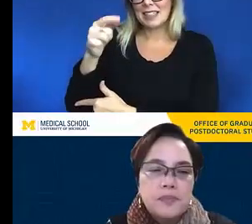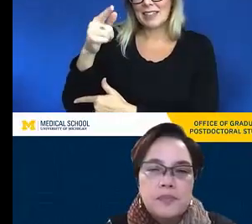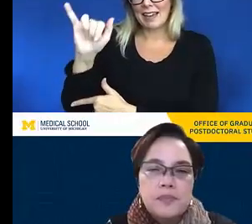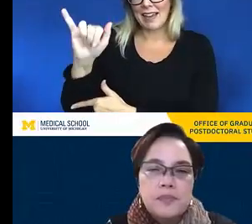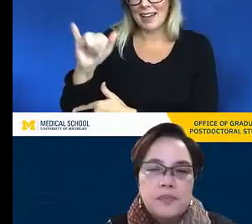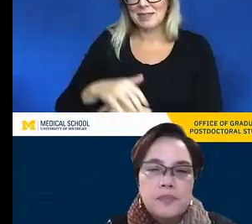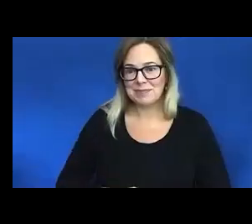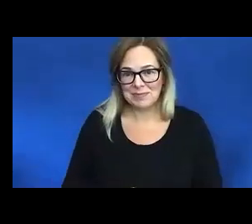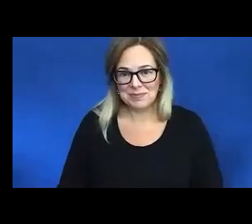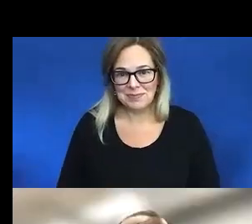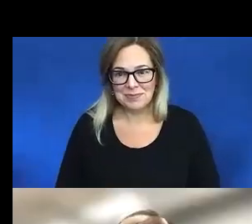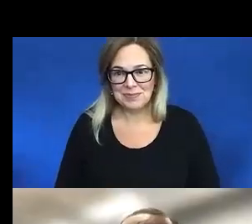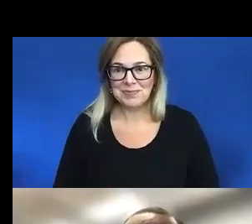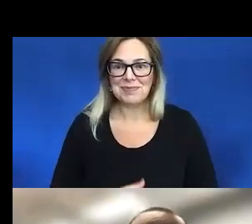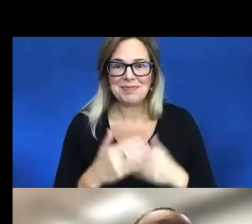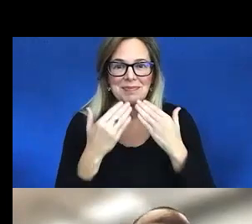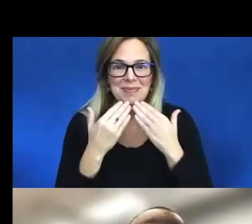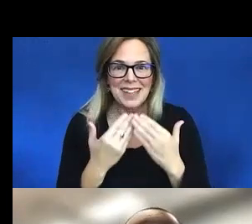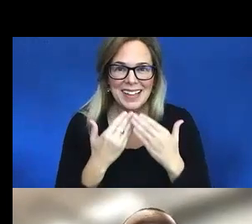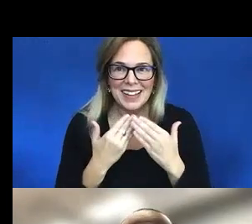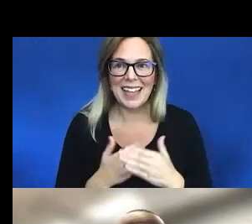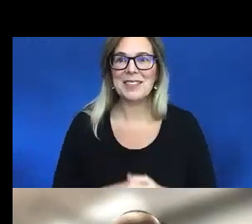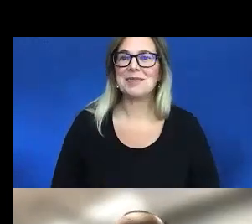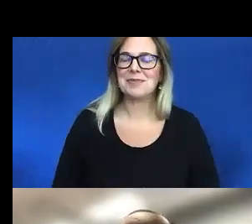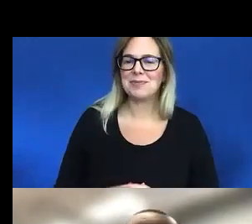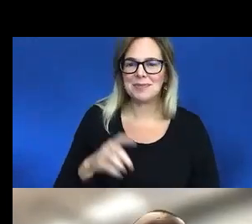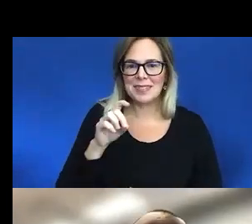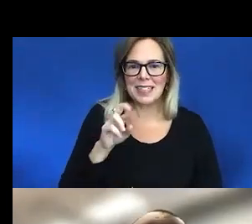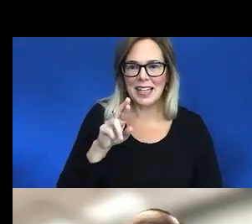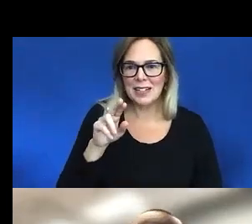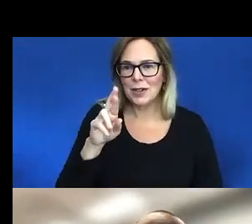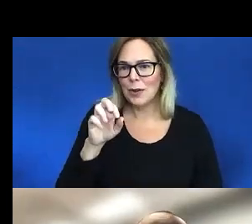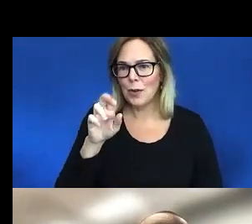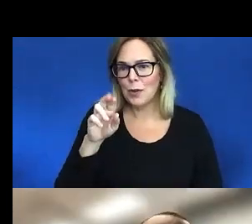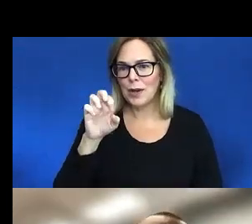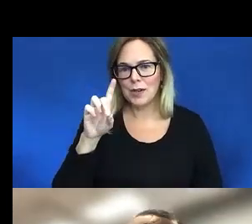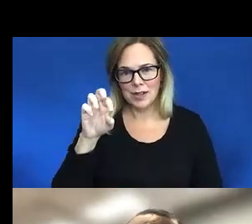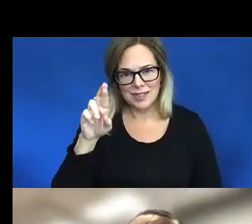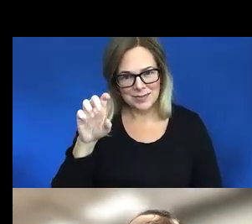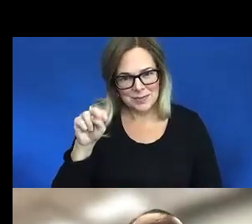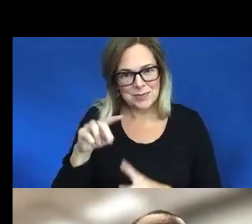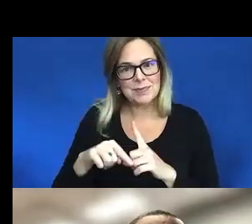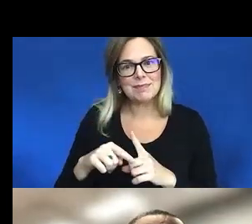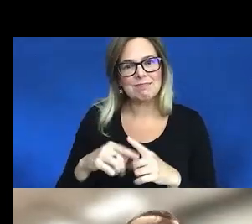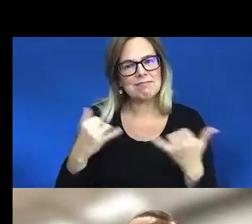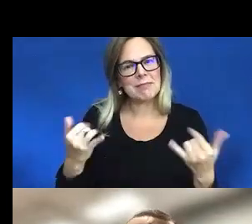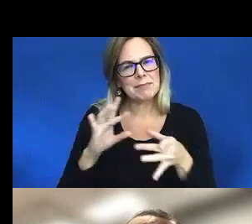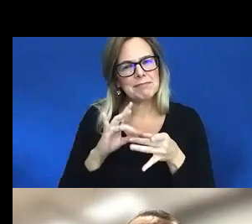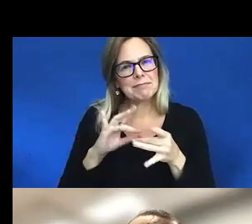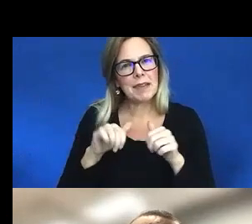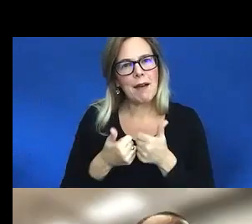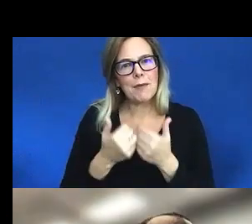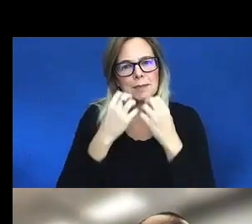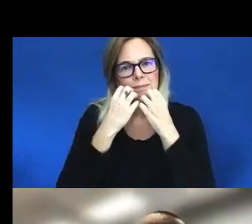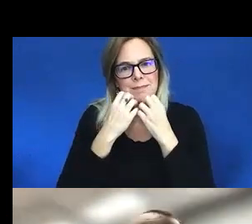Thank you very much, Dr. Reardon. It's my task today to speak to you a little bit about how we are caring for our medical students in